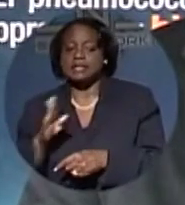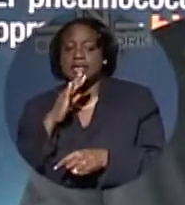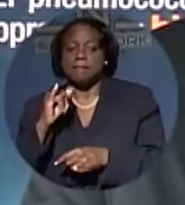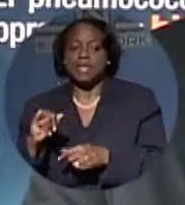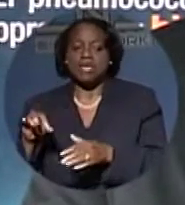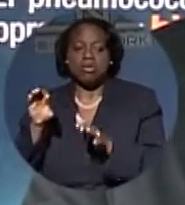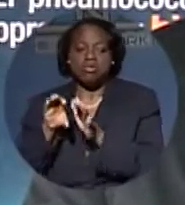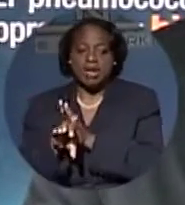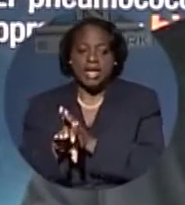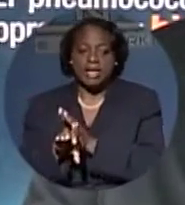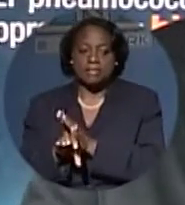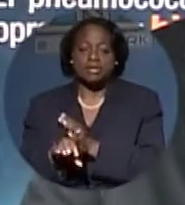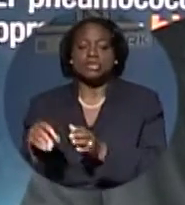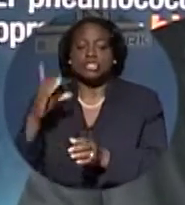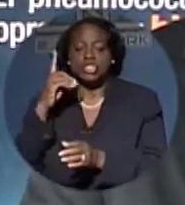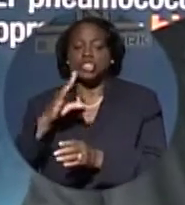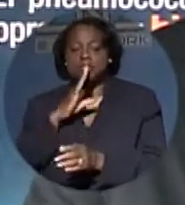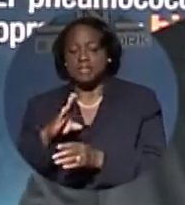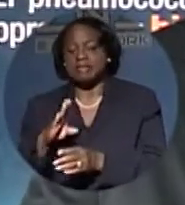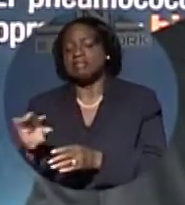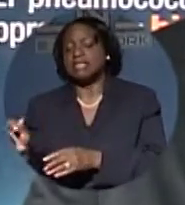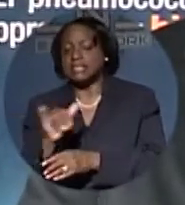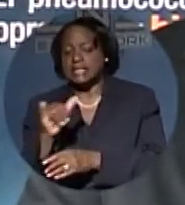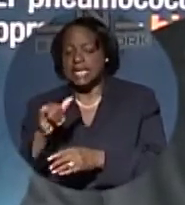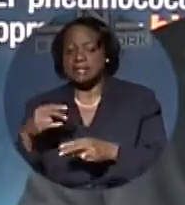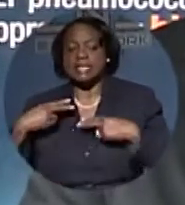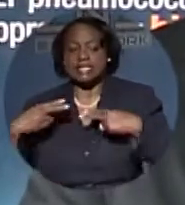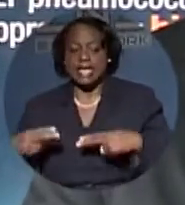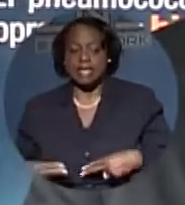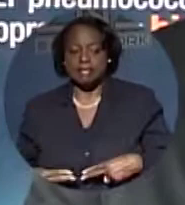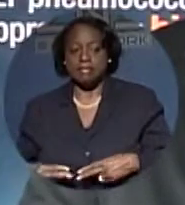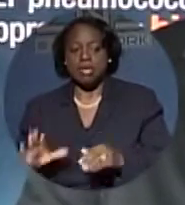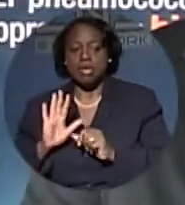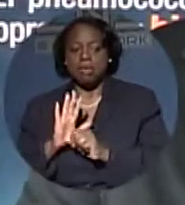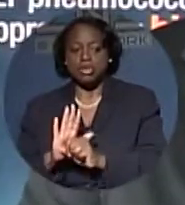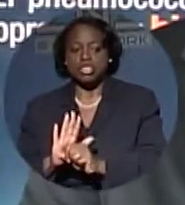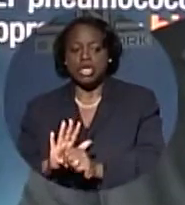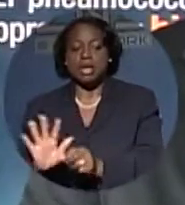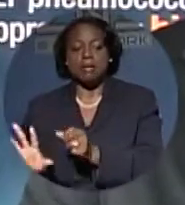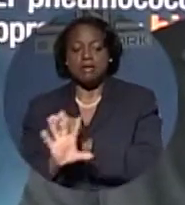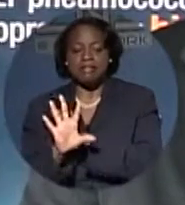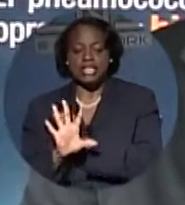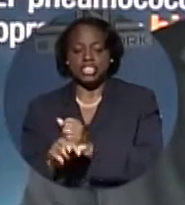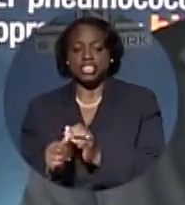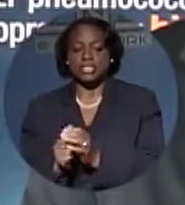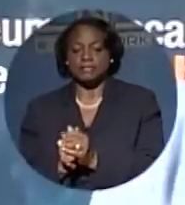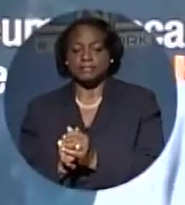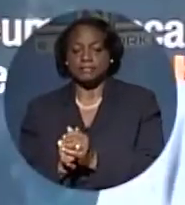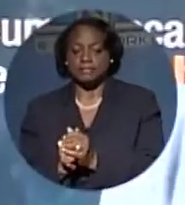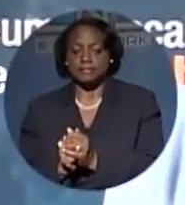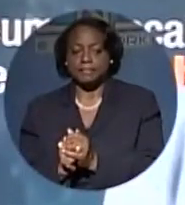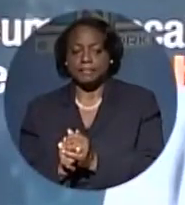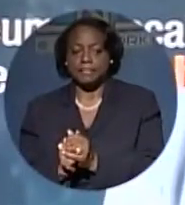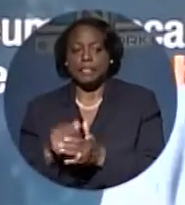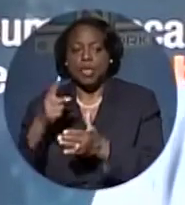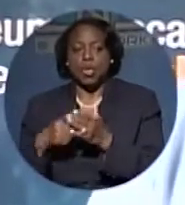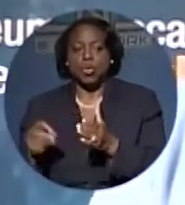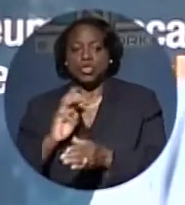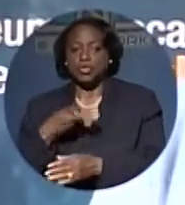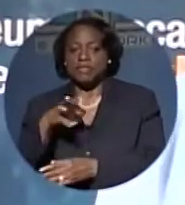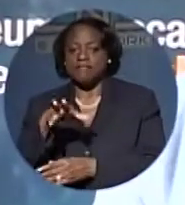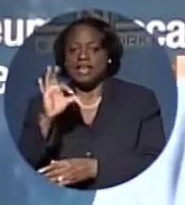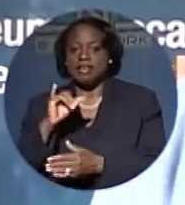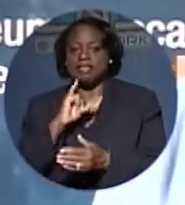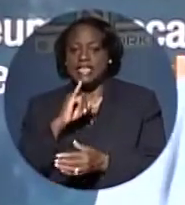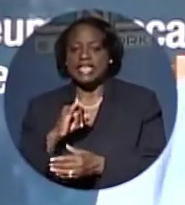likewise be like health, pushing prevention. I think the prevention is cure for most problems that we face. What we found is